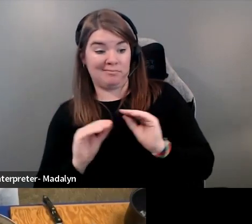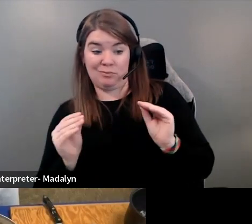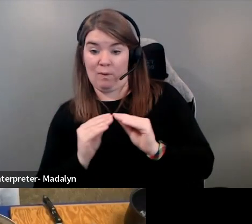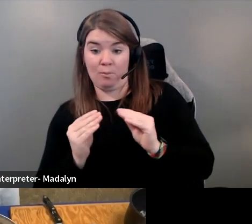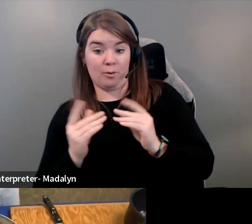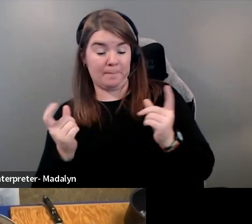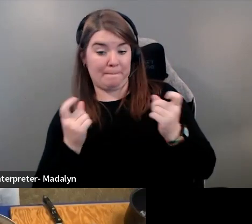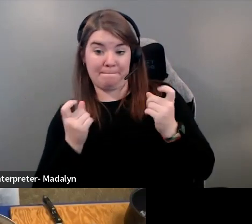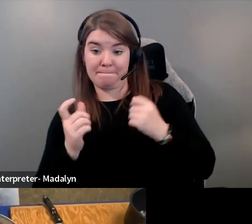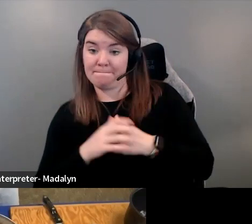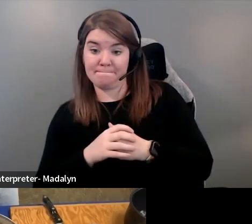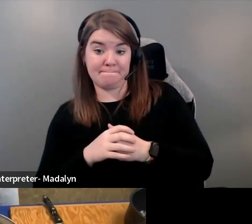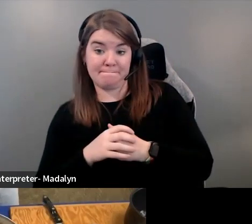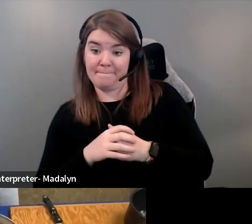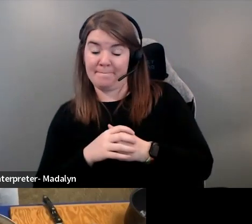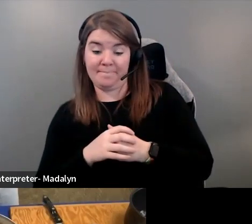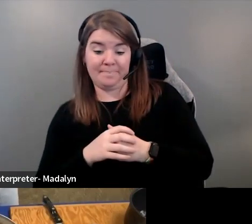currently in the chat.